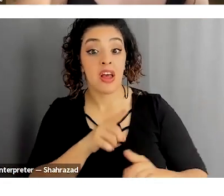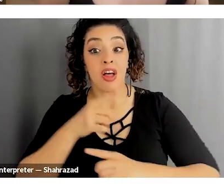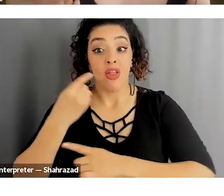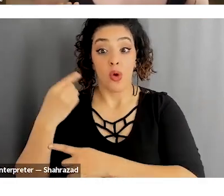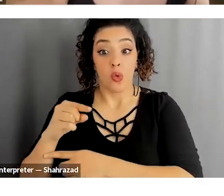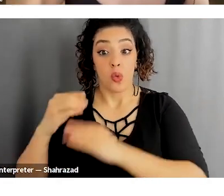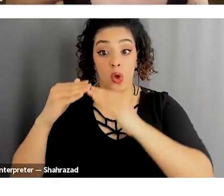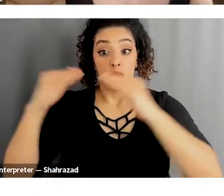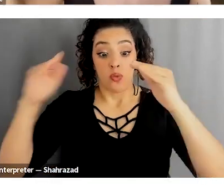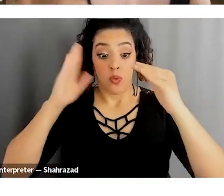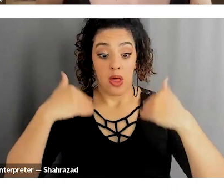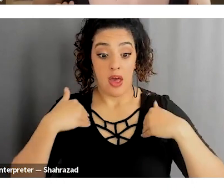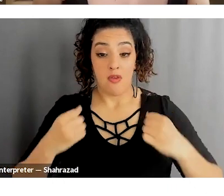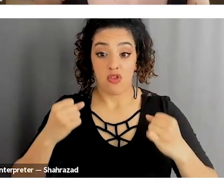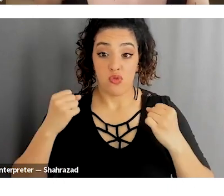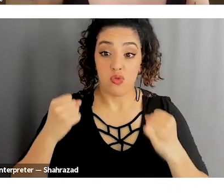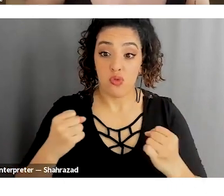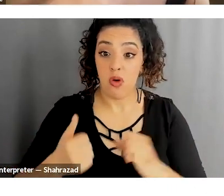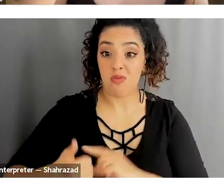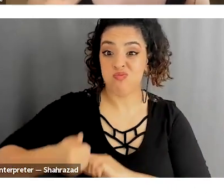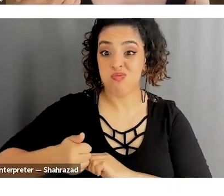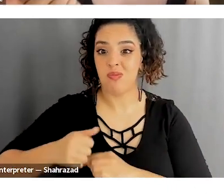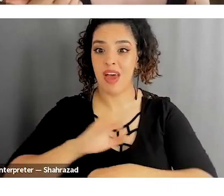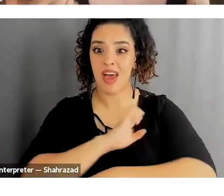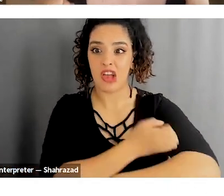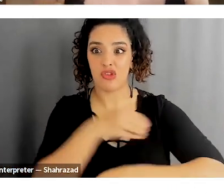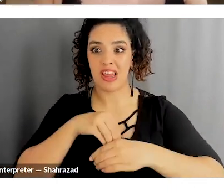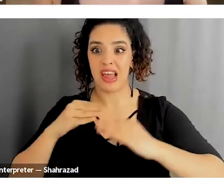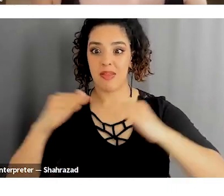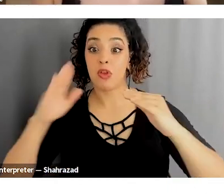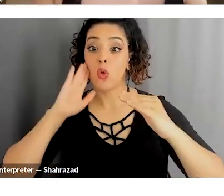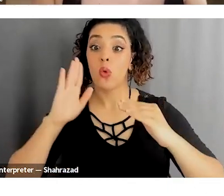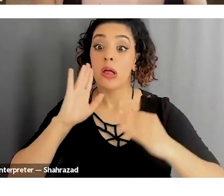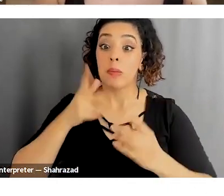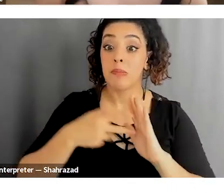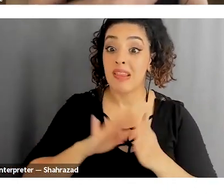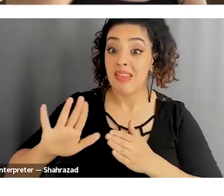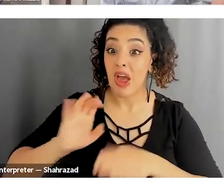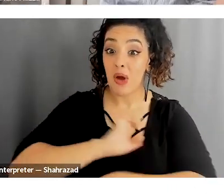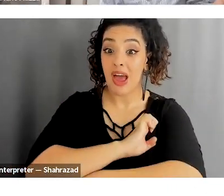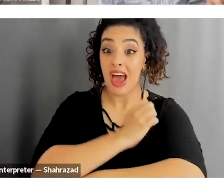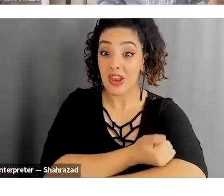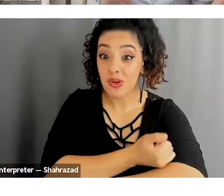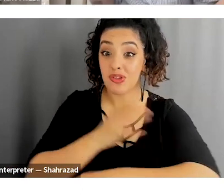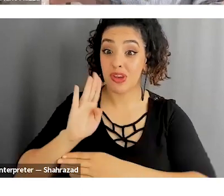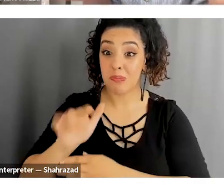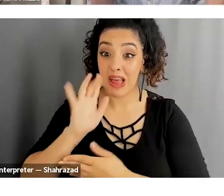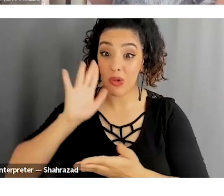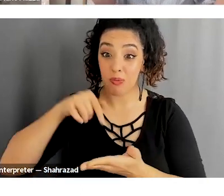more sustainable energy within the building. So their energy bills are going to be lower. Can you believe it? Okay, this is my new